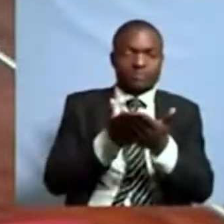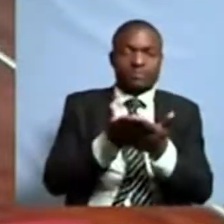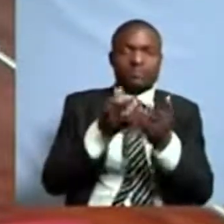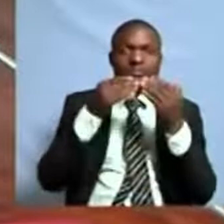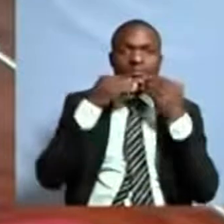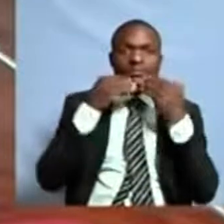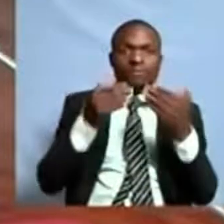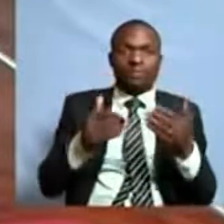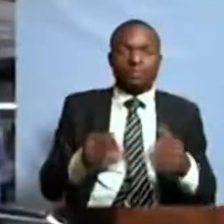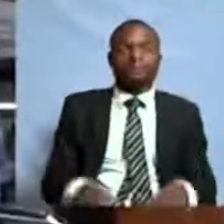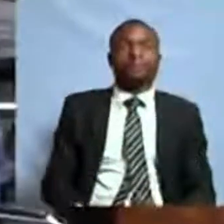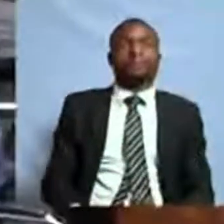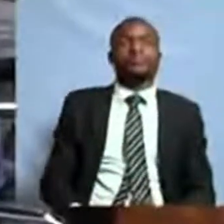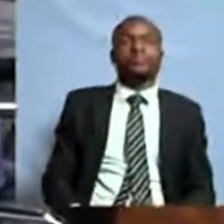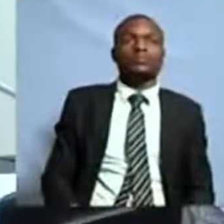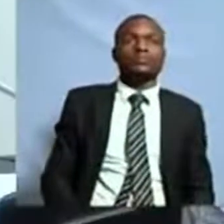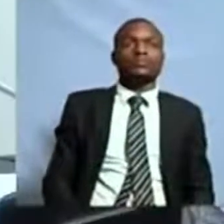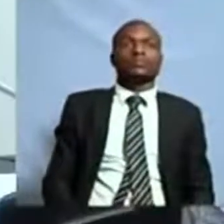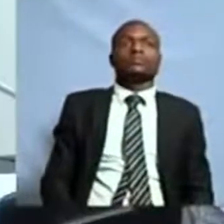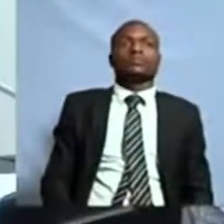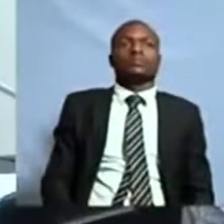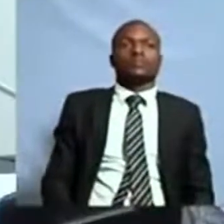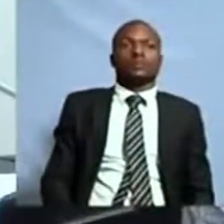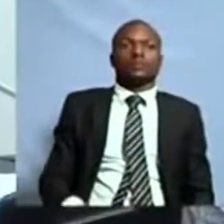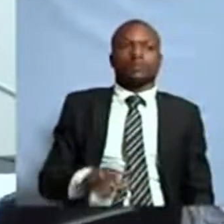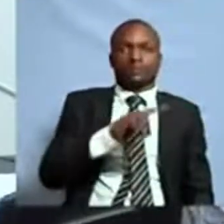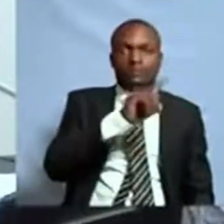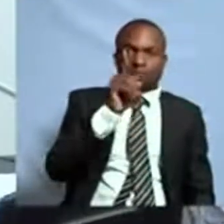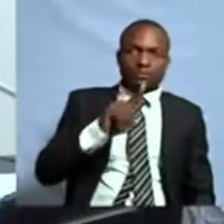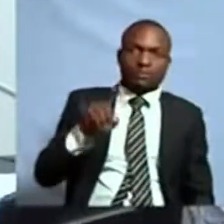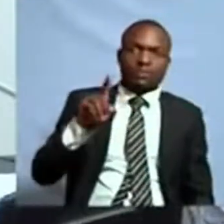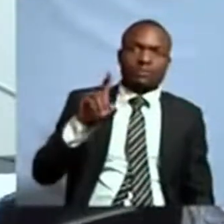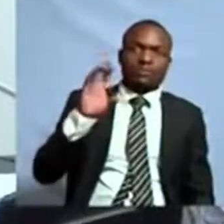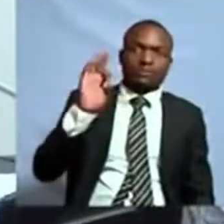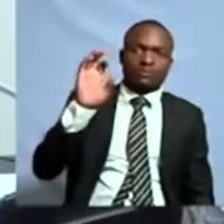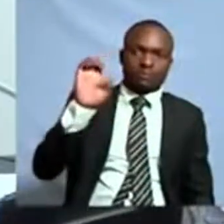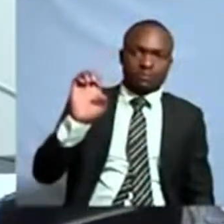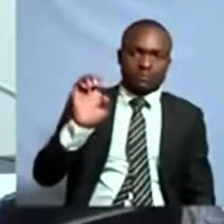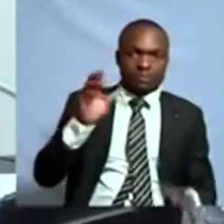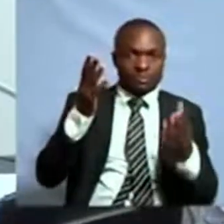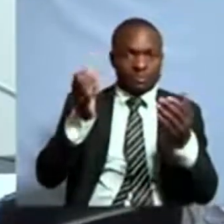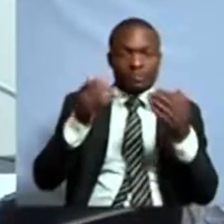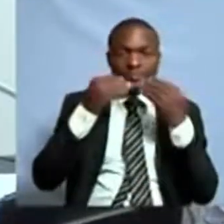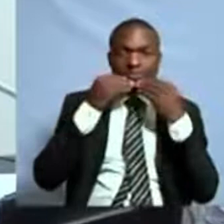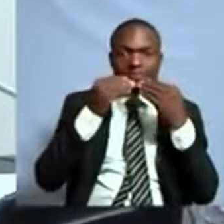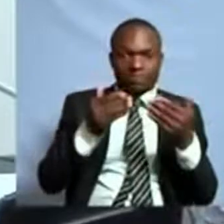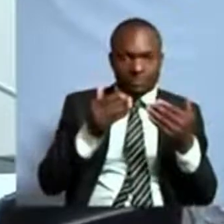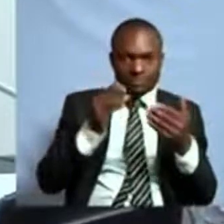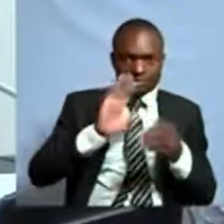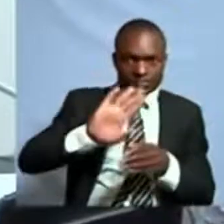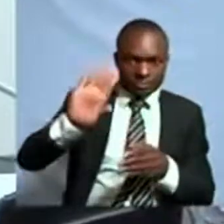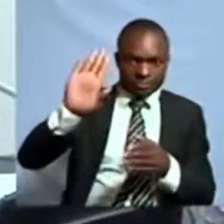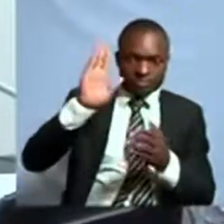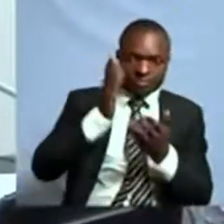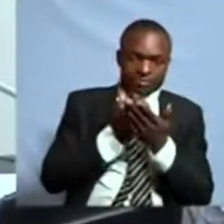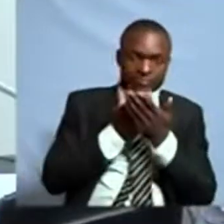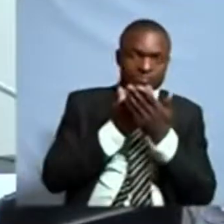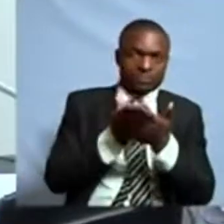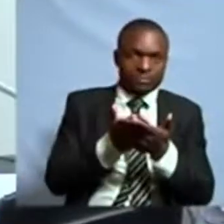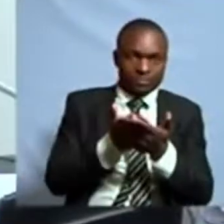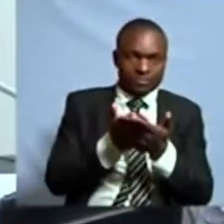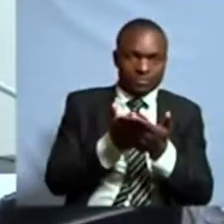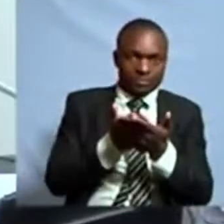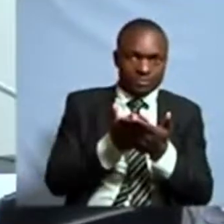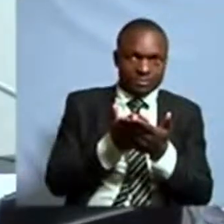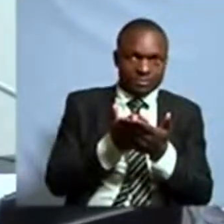very much. Zambia Federation of Employers, I would like to sincerely thank you for your submission. I think